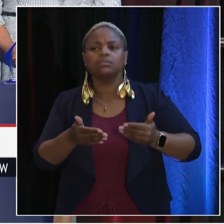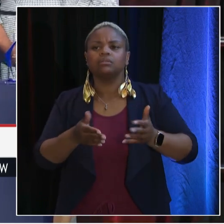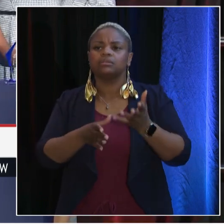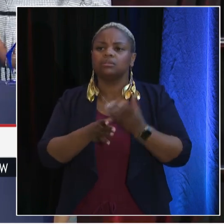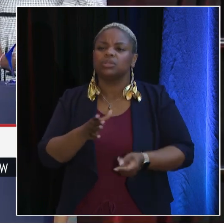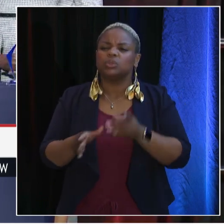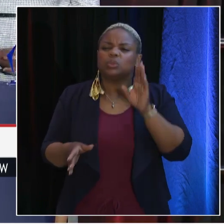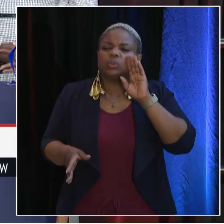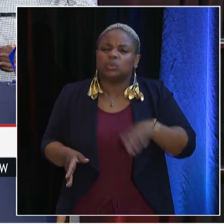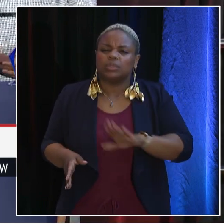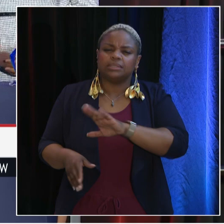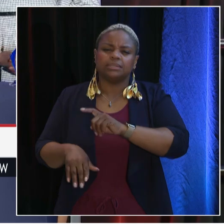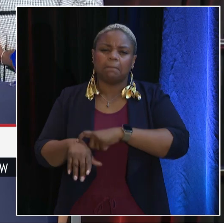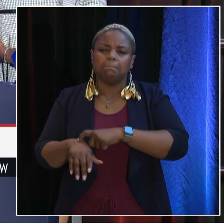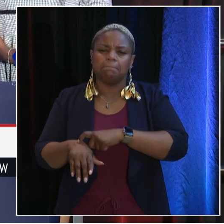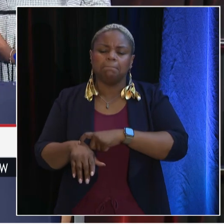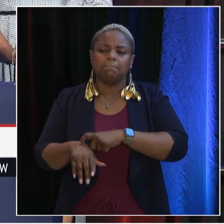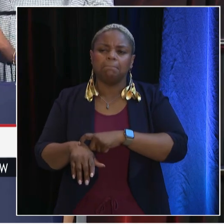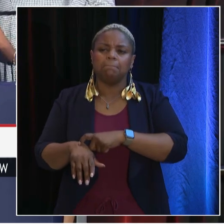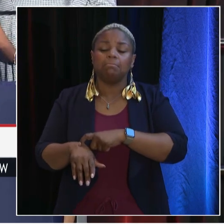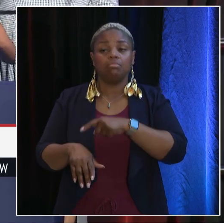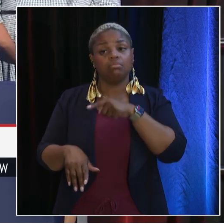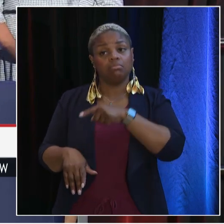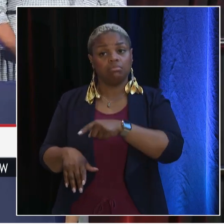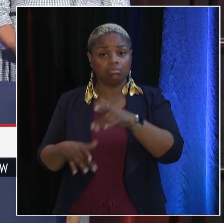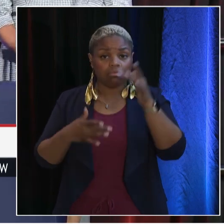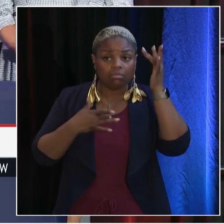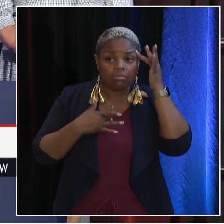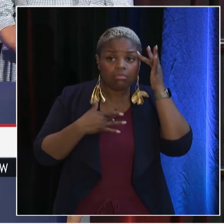He got out of his sick bed to meet